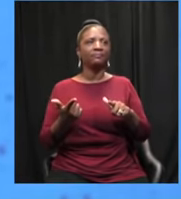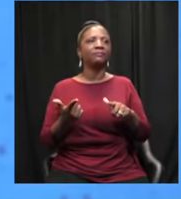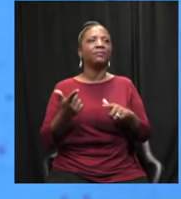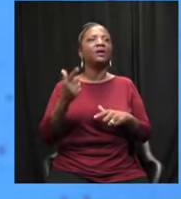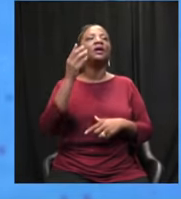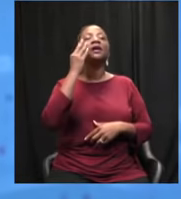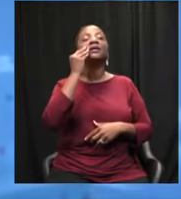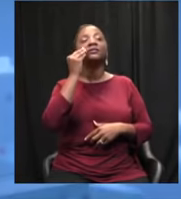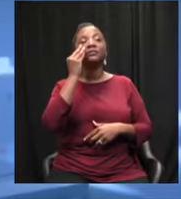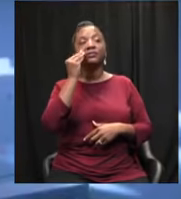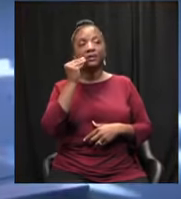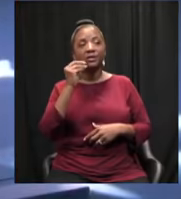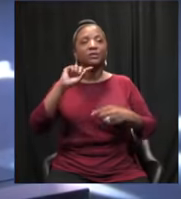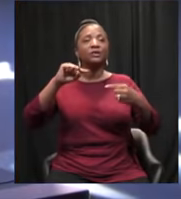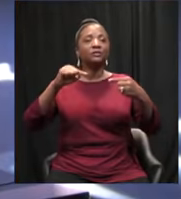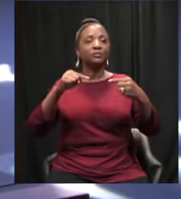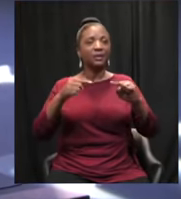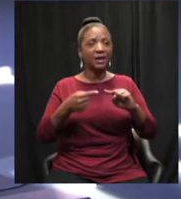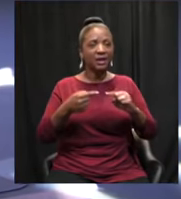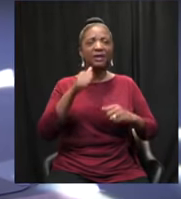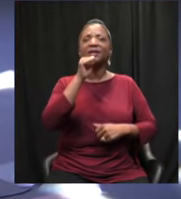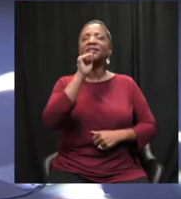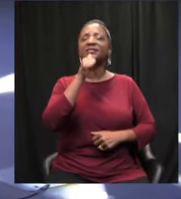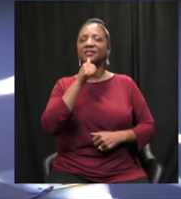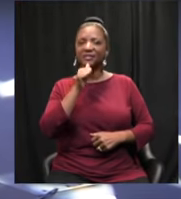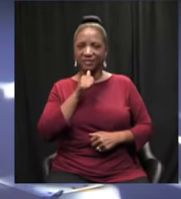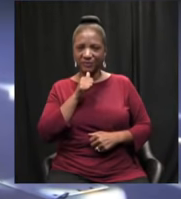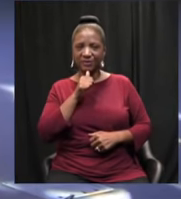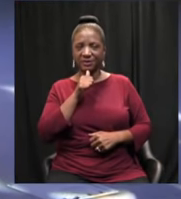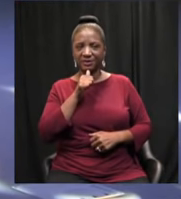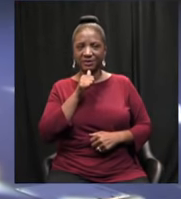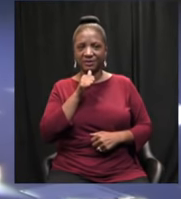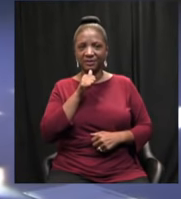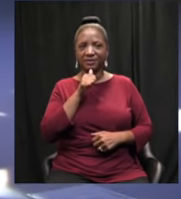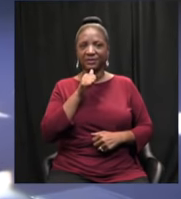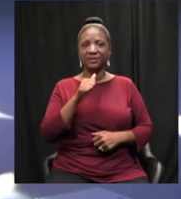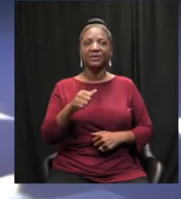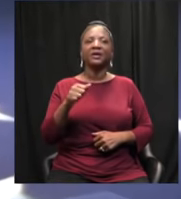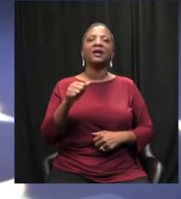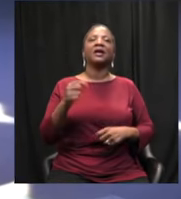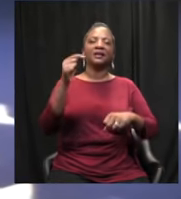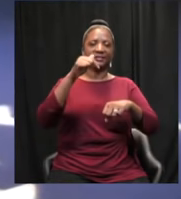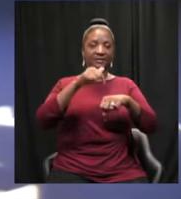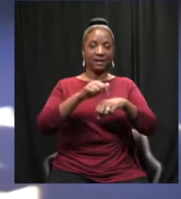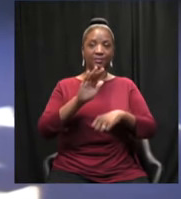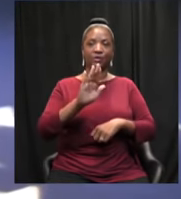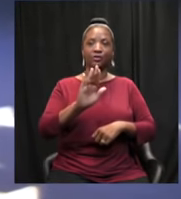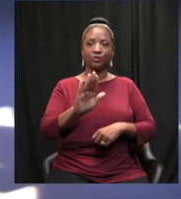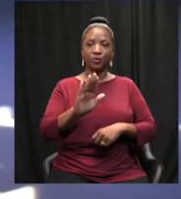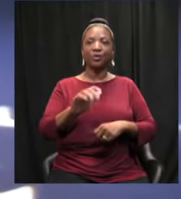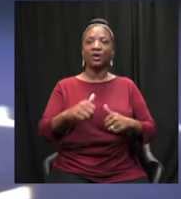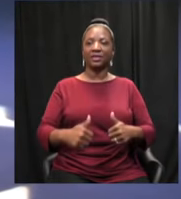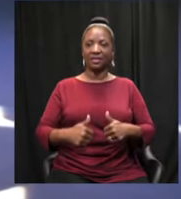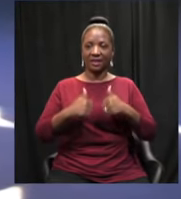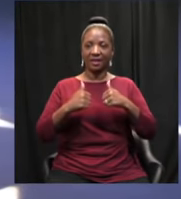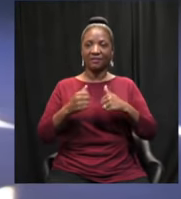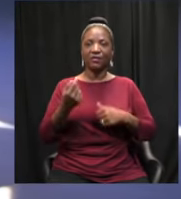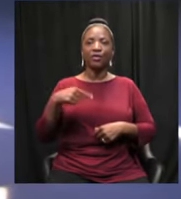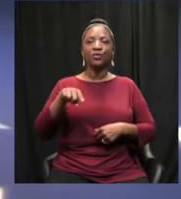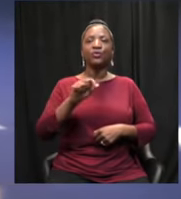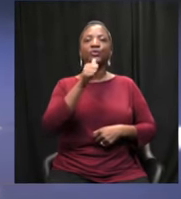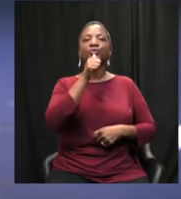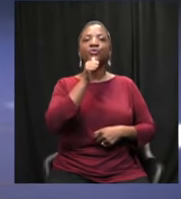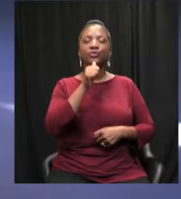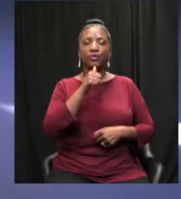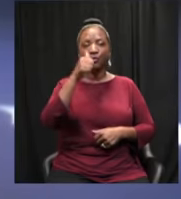enter into our lives. In those seasons of life where you and I go through times of suffering, we can remember he suffered too